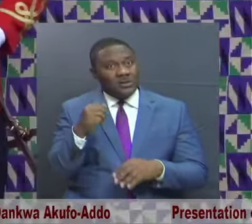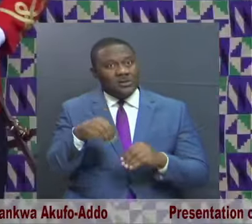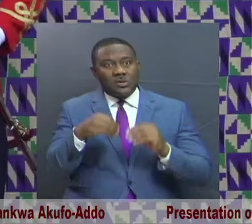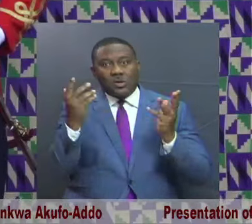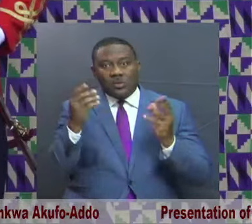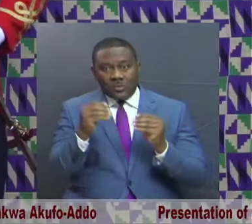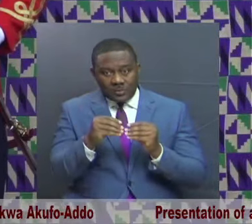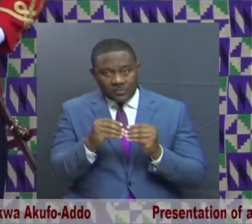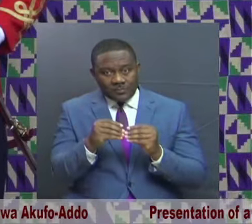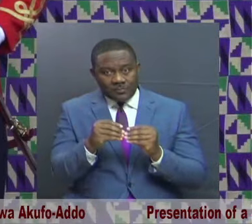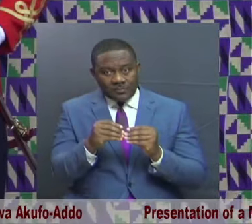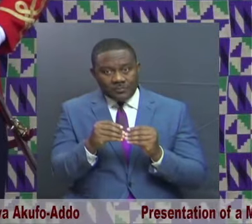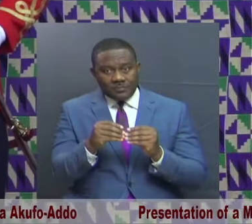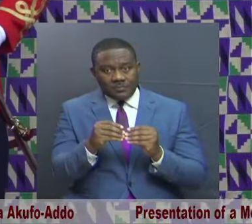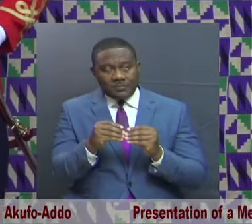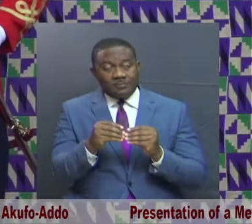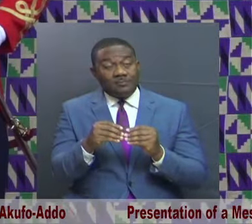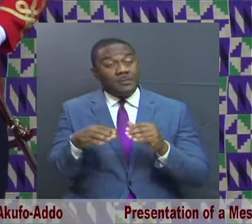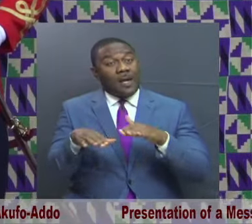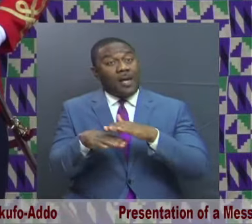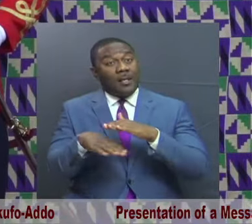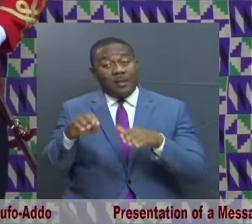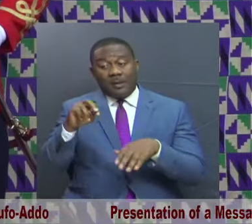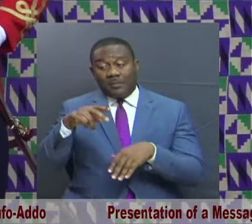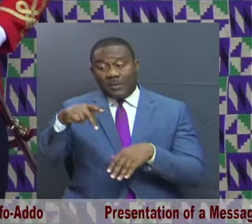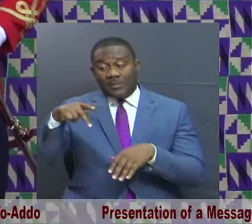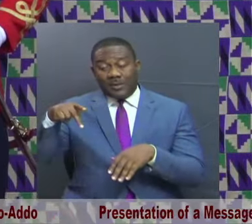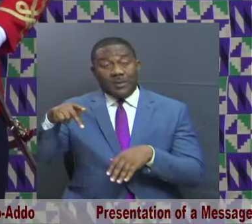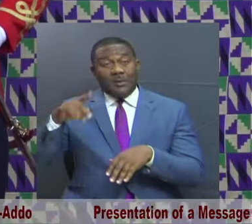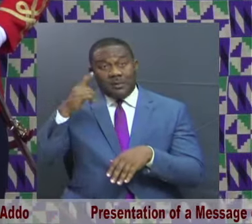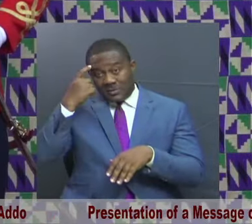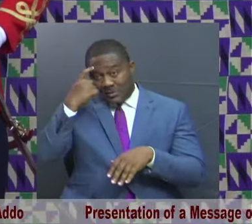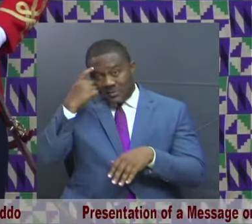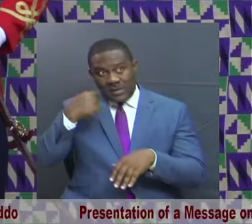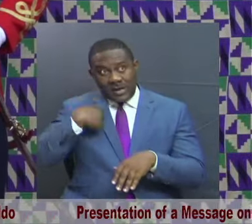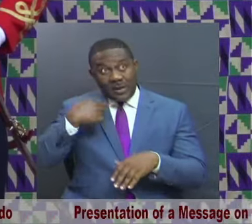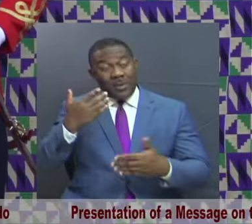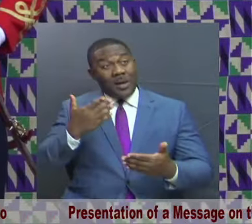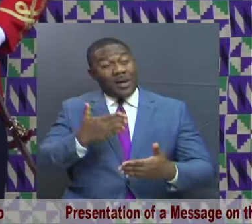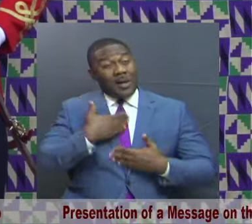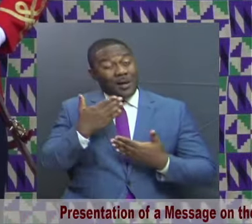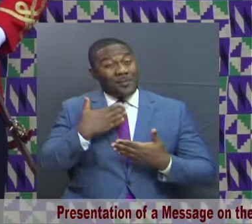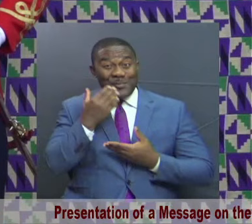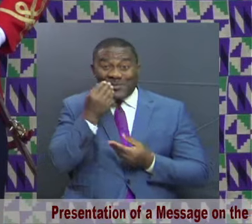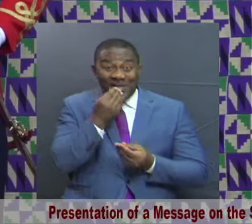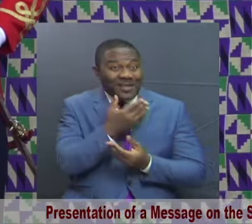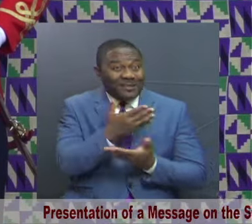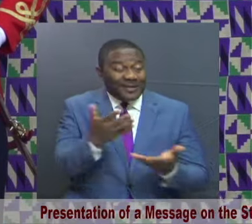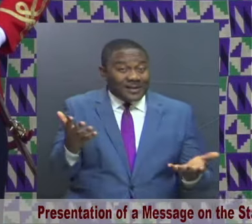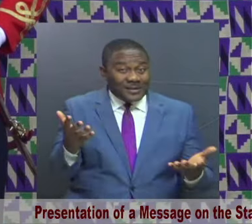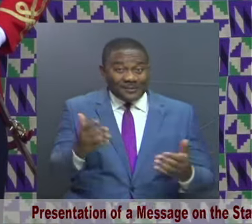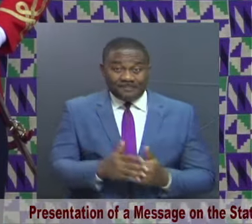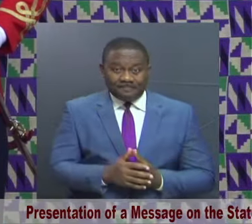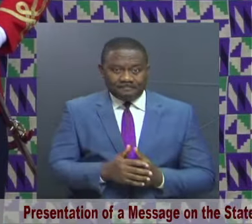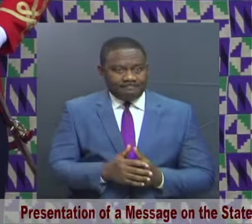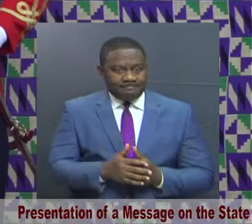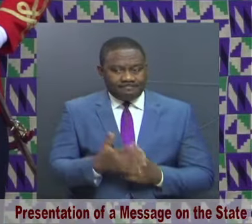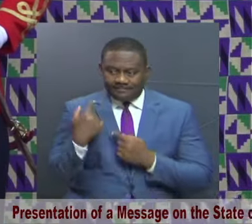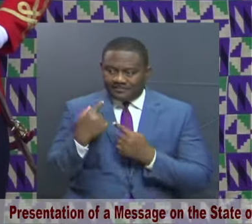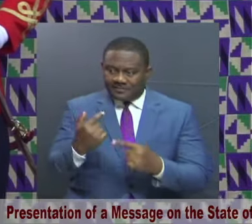and Gans under an MPP government and I'm glad to be able to say so